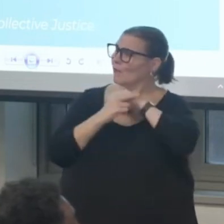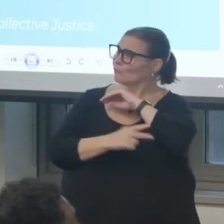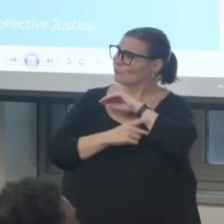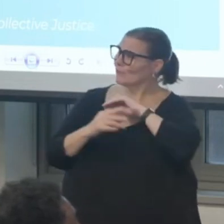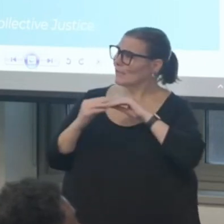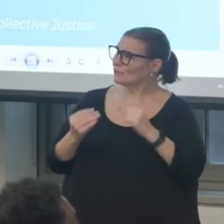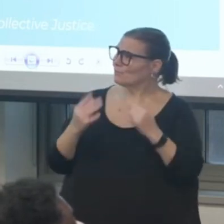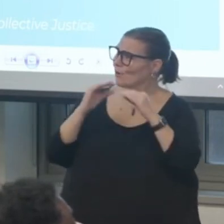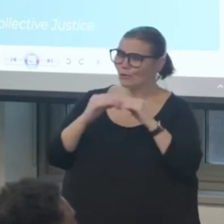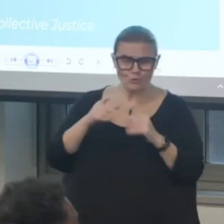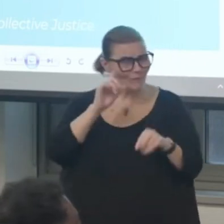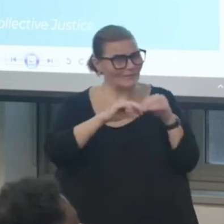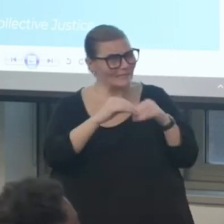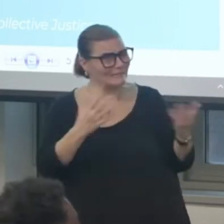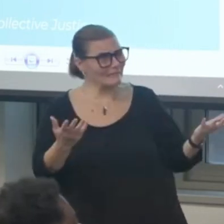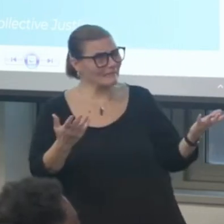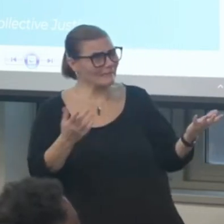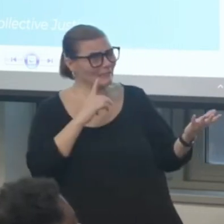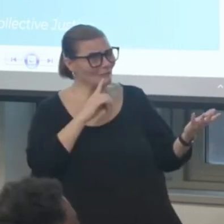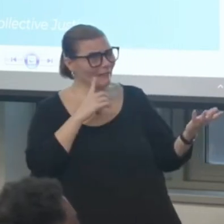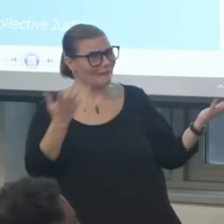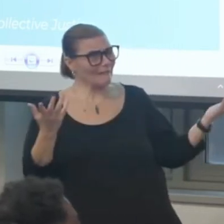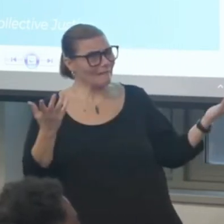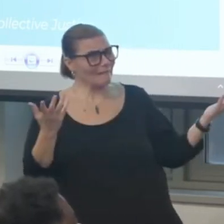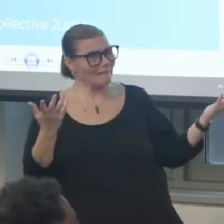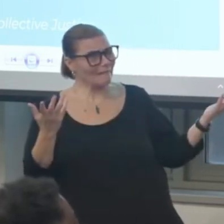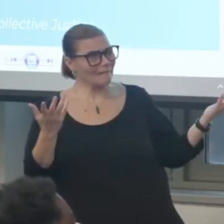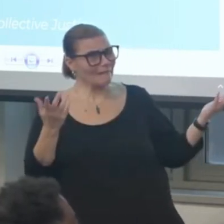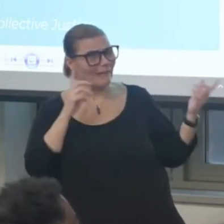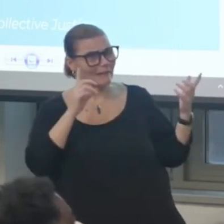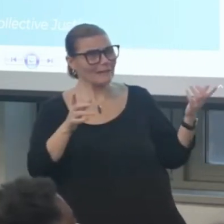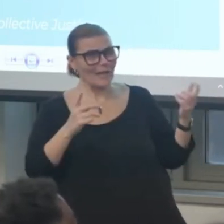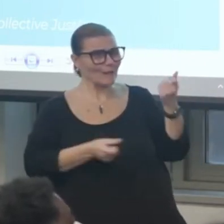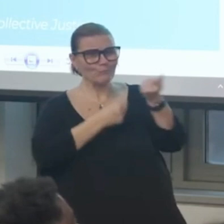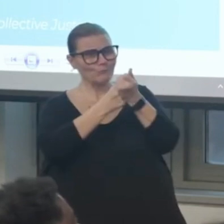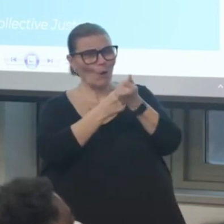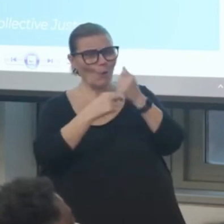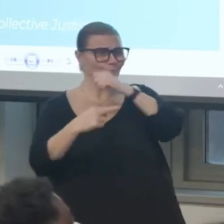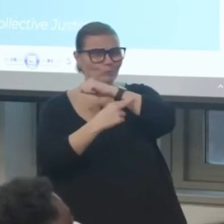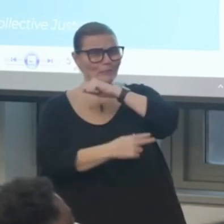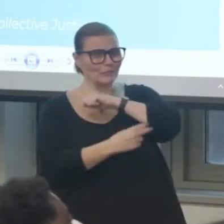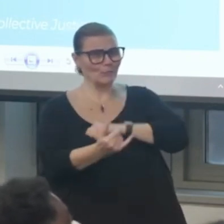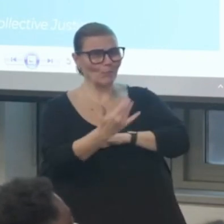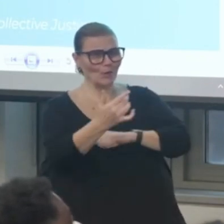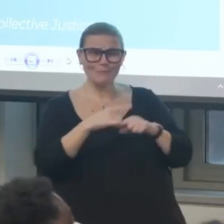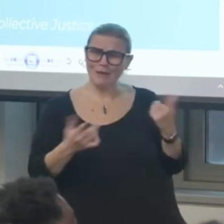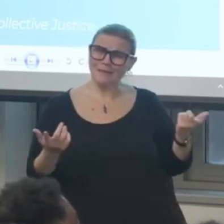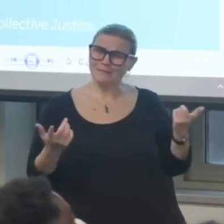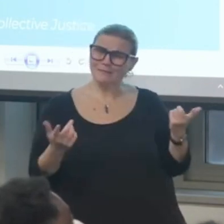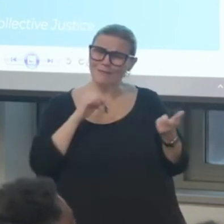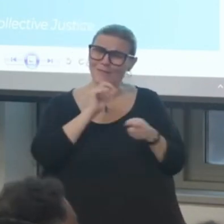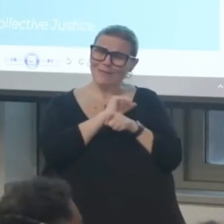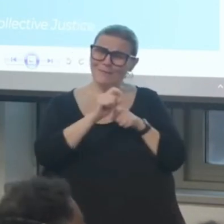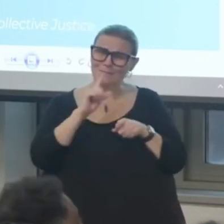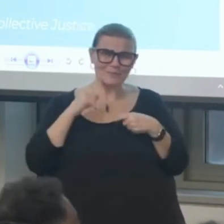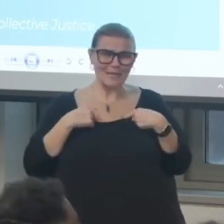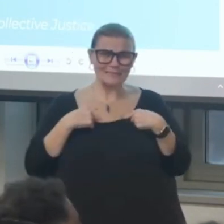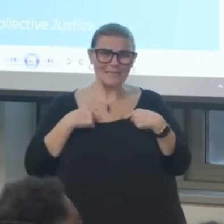town, you should fix it. Like, no doubt. Like, I'm not like anti-bridge or pro bridge burning. But I'm like, that's not the